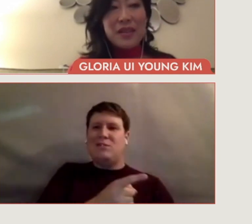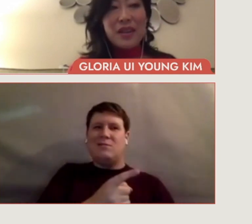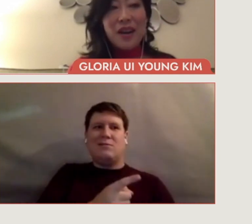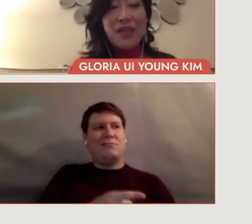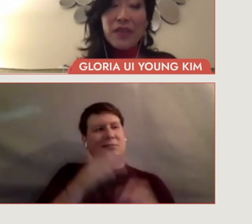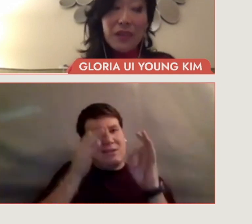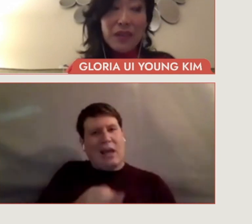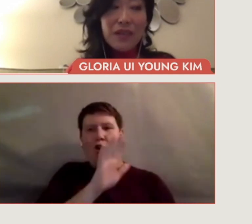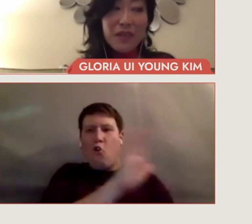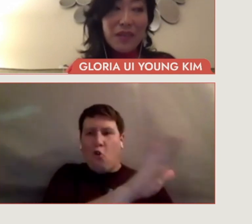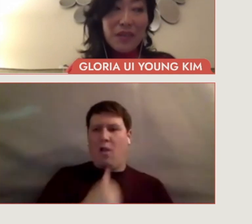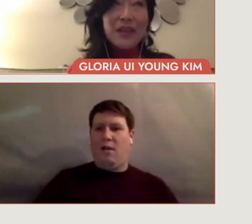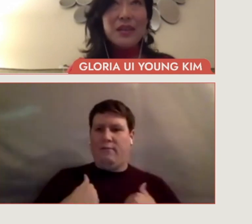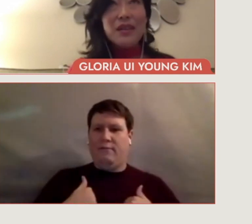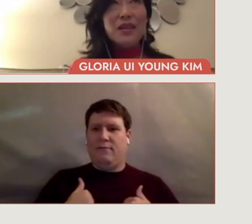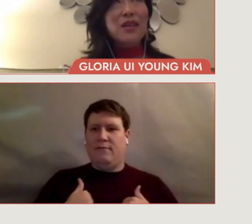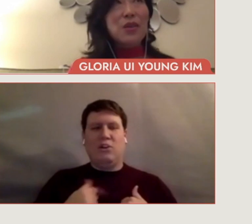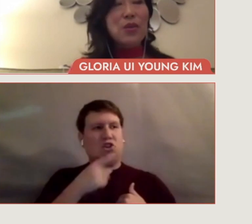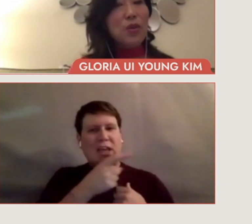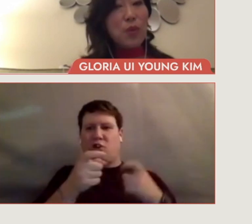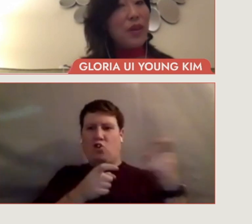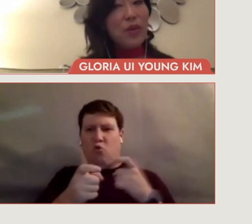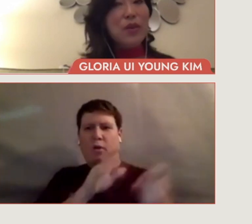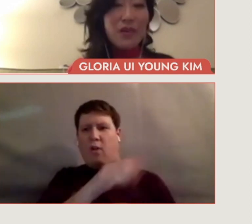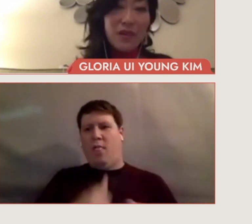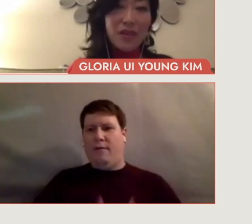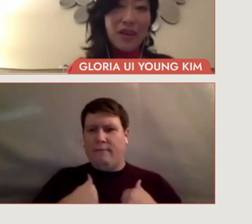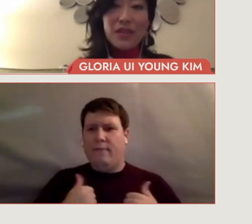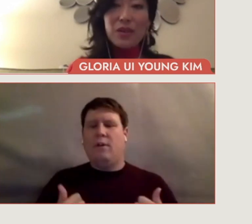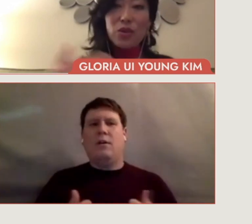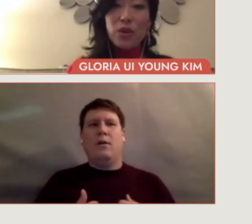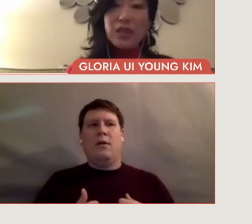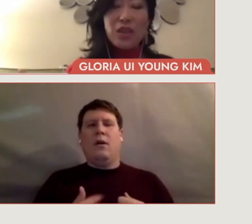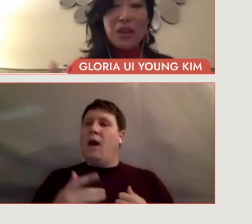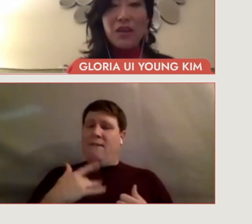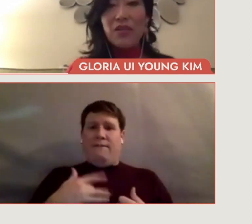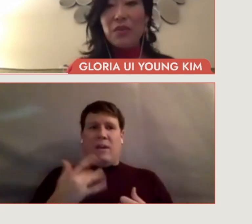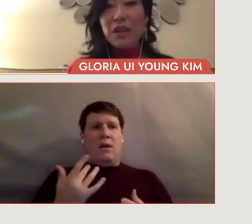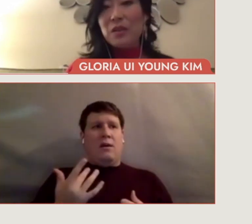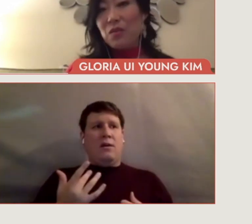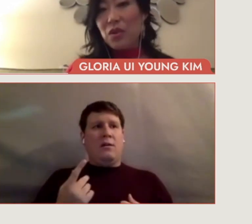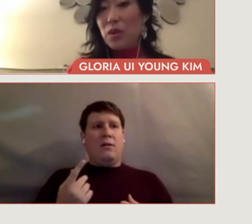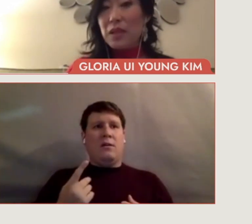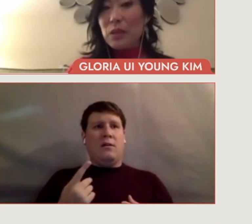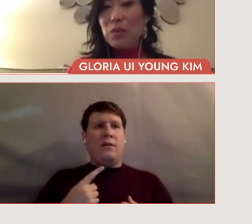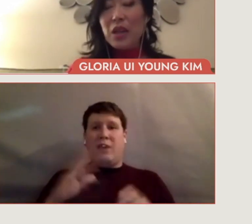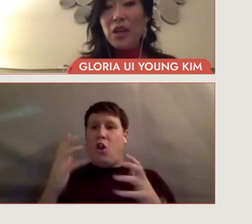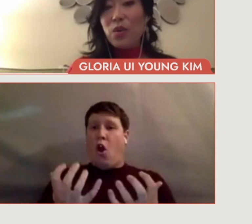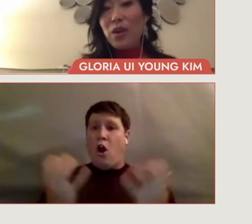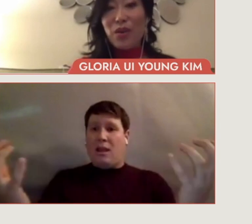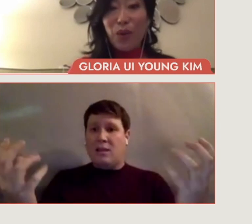And I feel that, you know, you're with her in every single choice, and she may not have made some good choices,